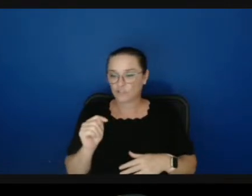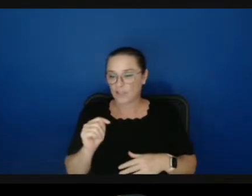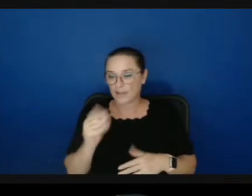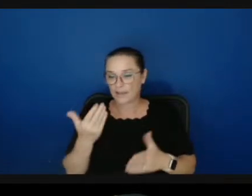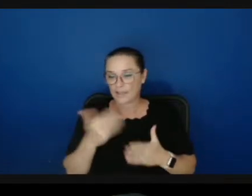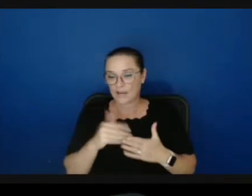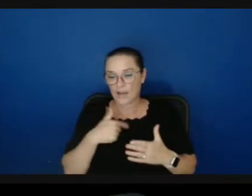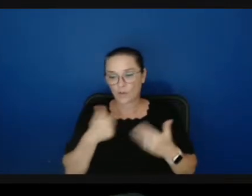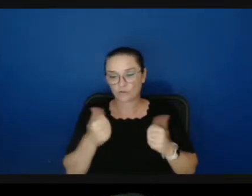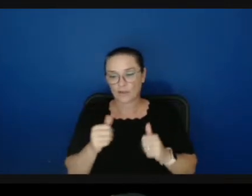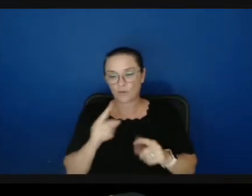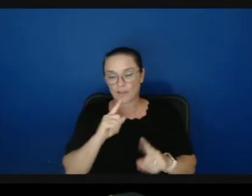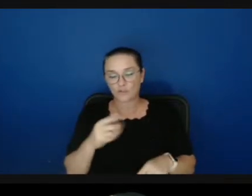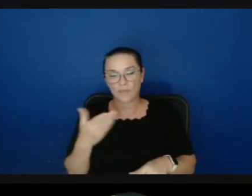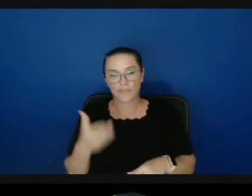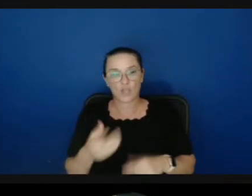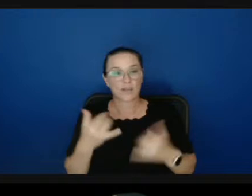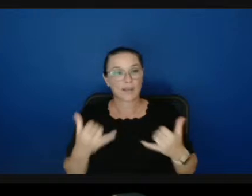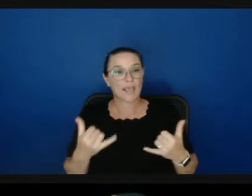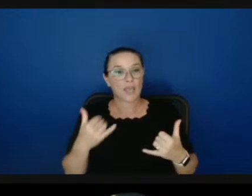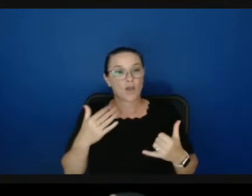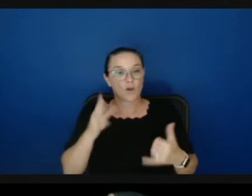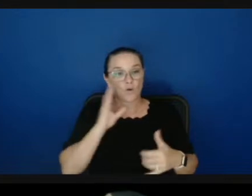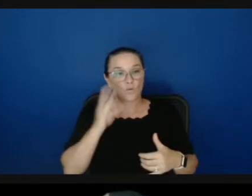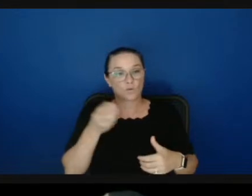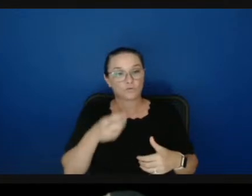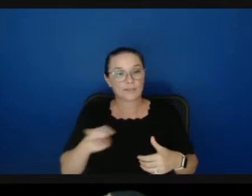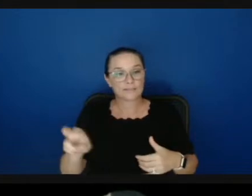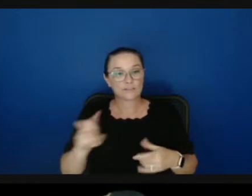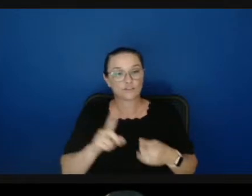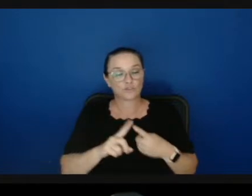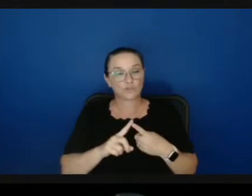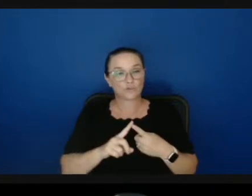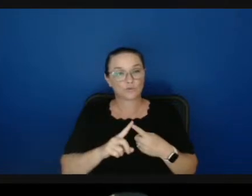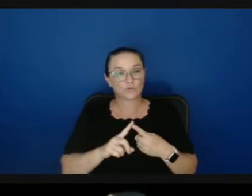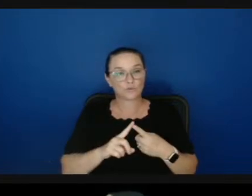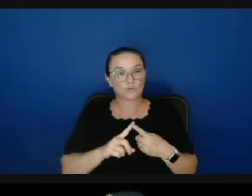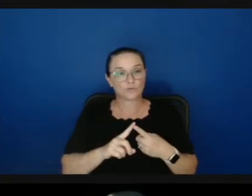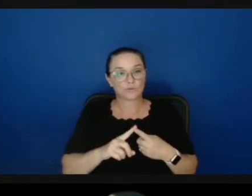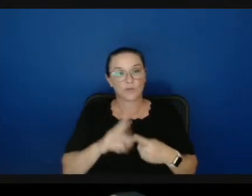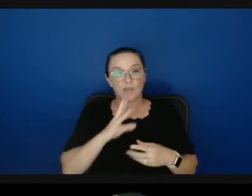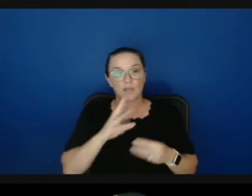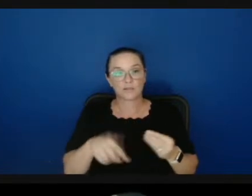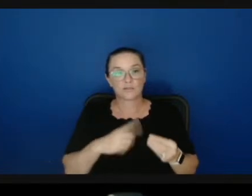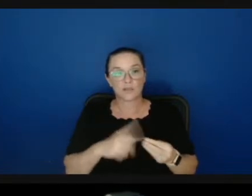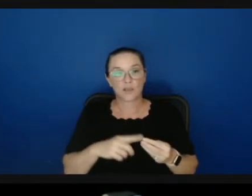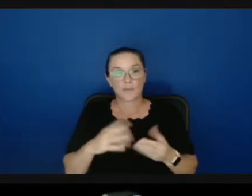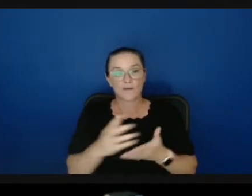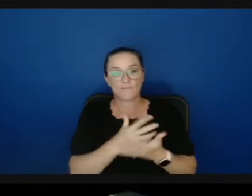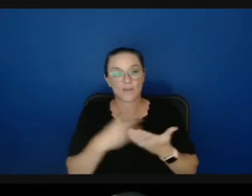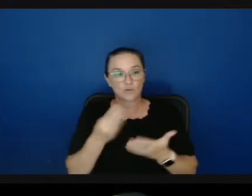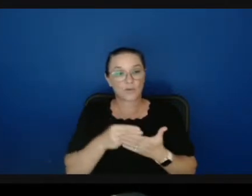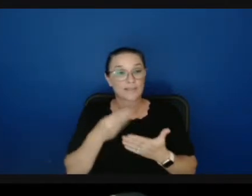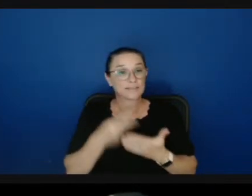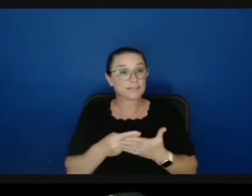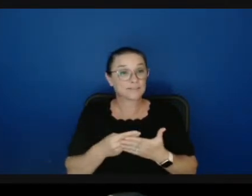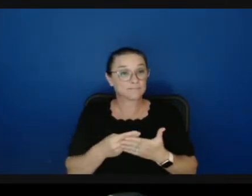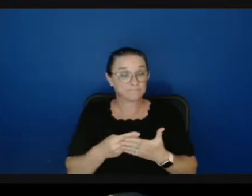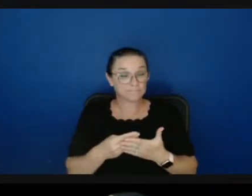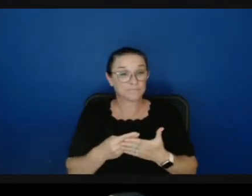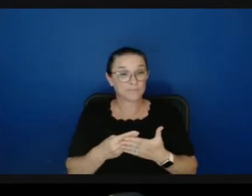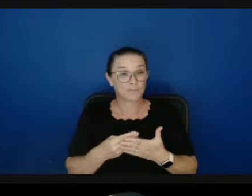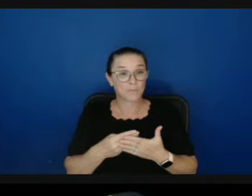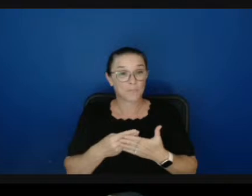there. I think now we will transition to talk a little bit about fundraising, huh? Bring on